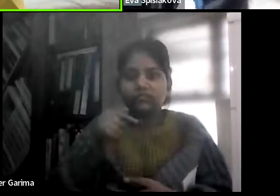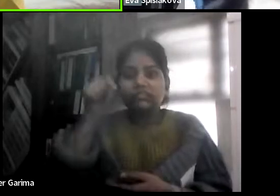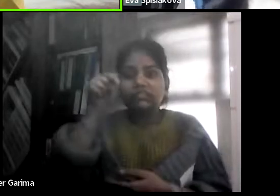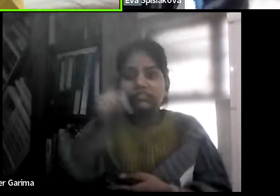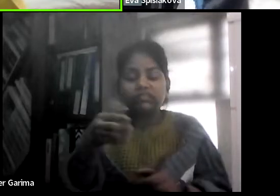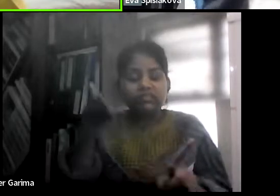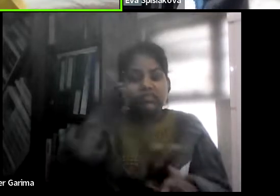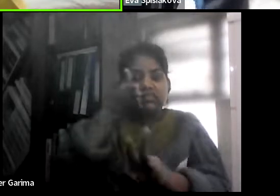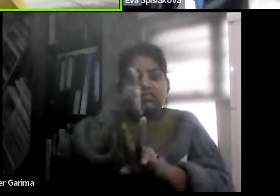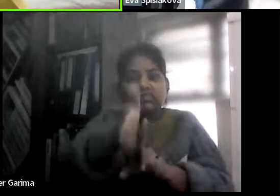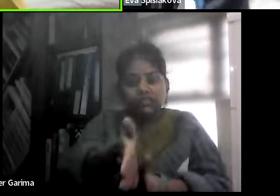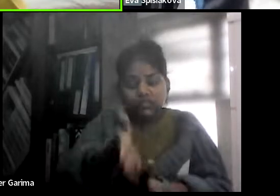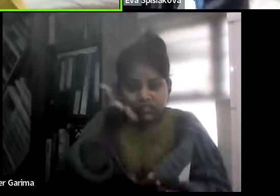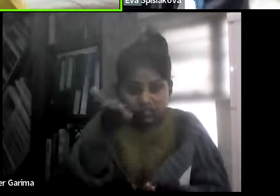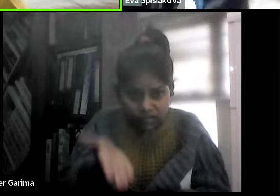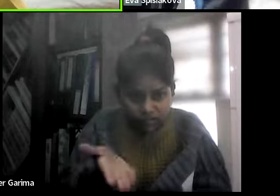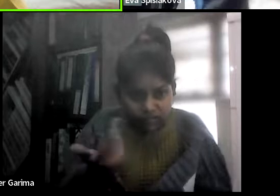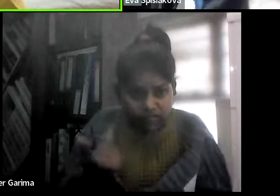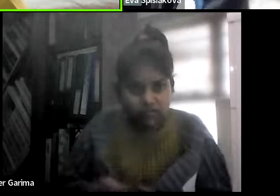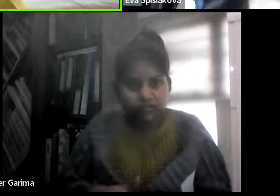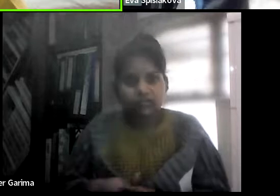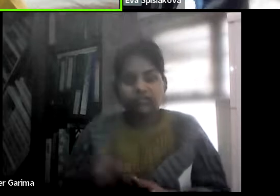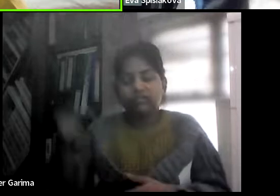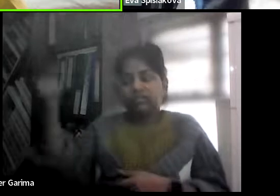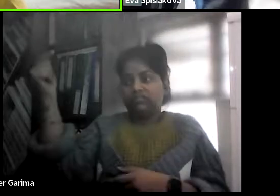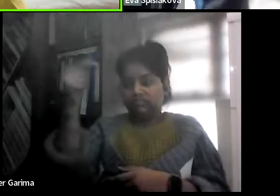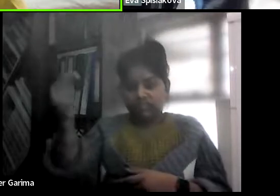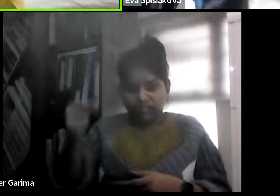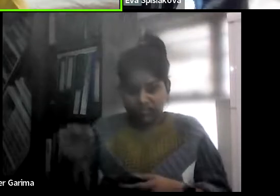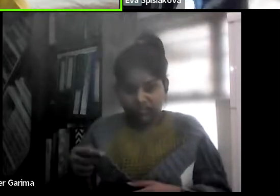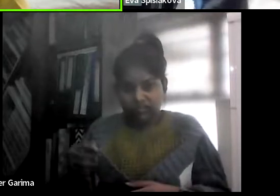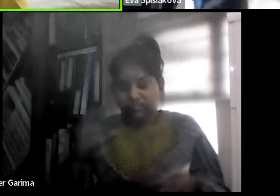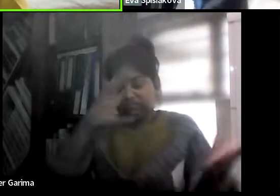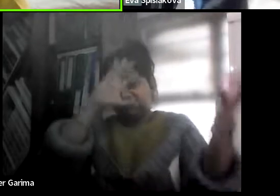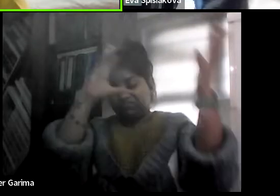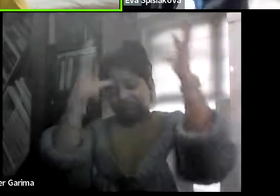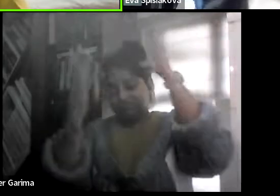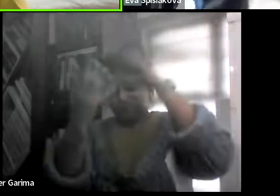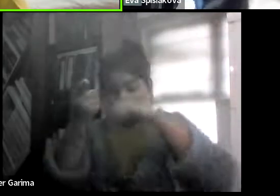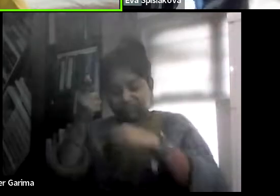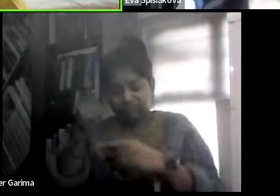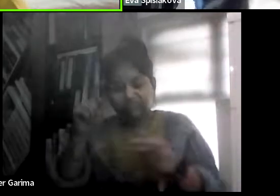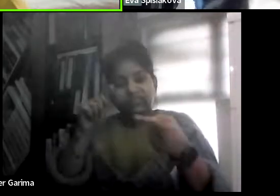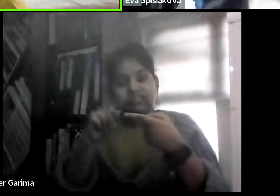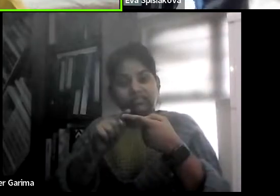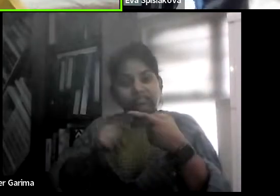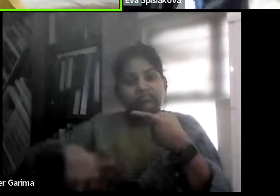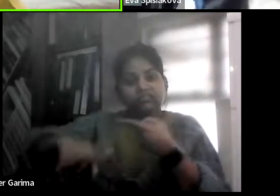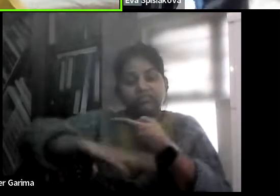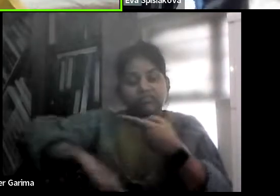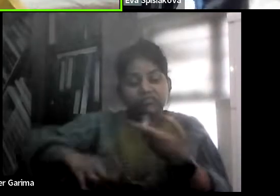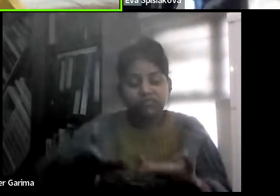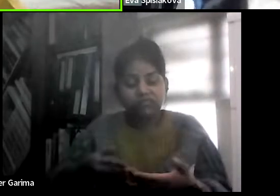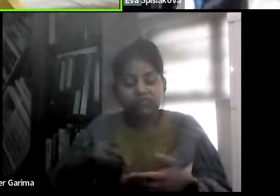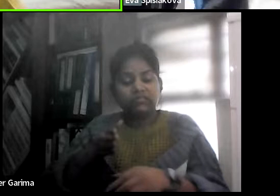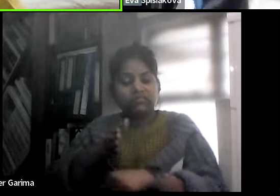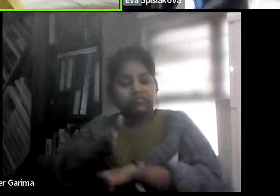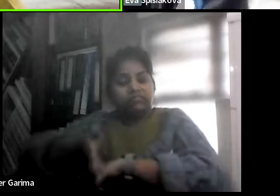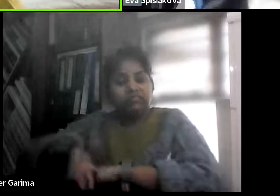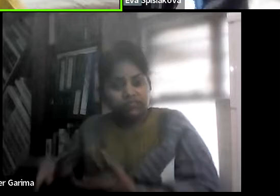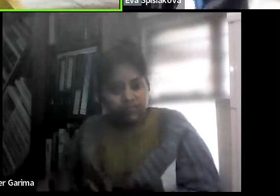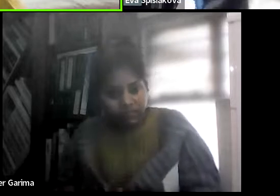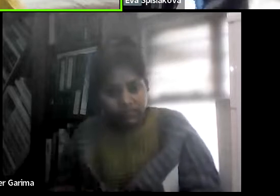are interpreted as being negative or harming the environment. So if climate change, environmental